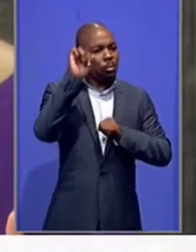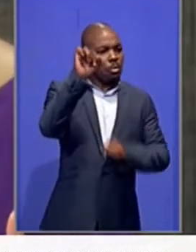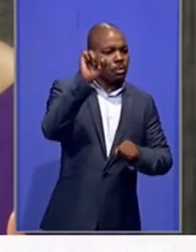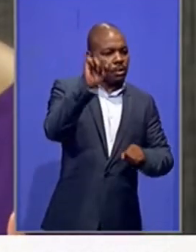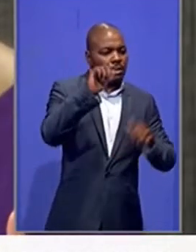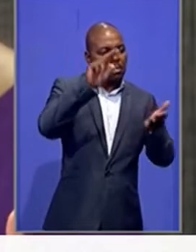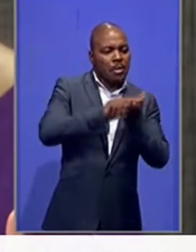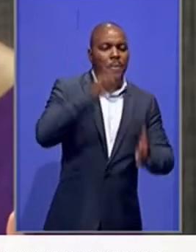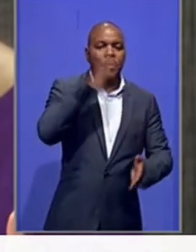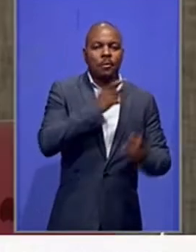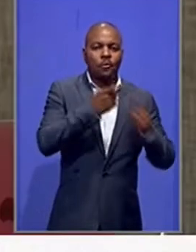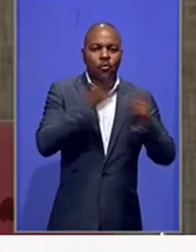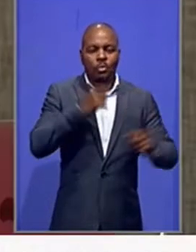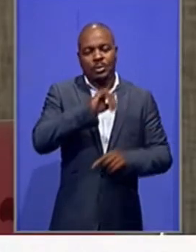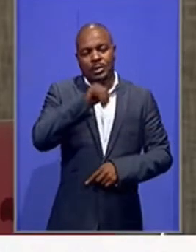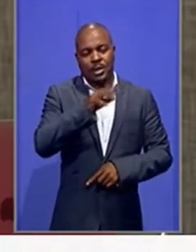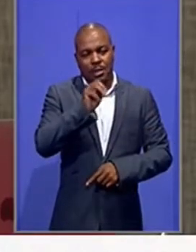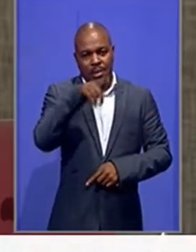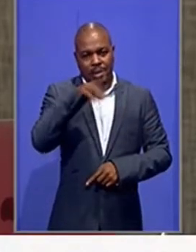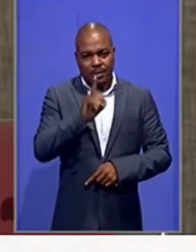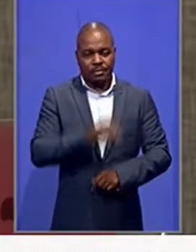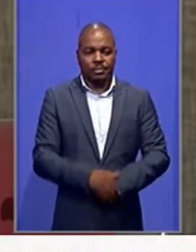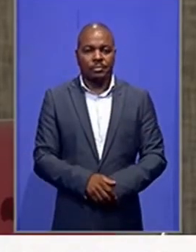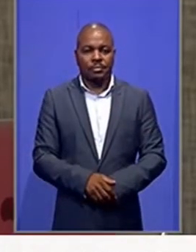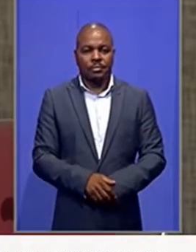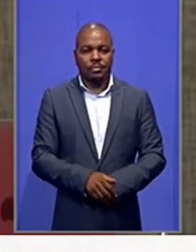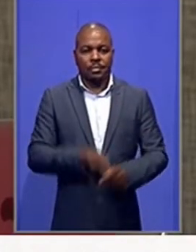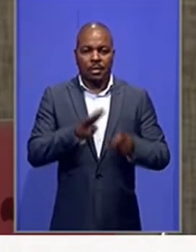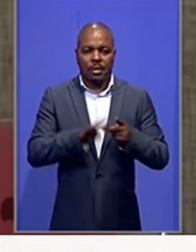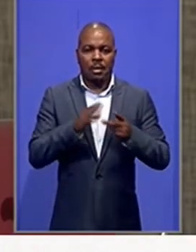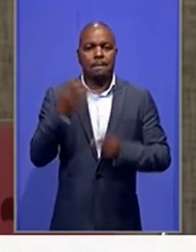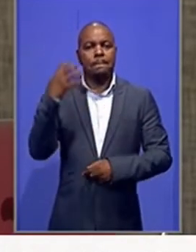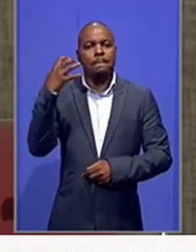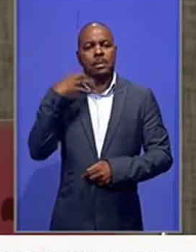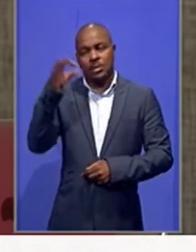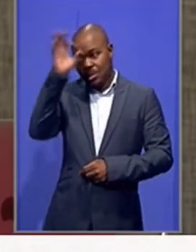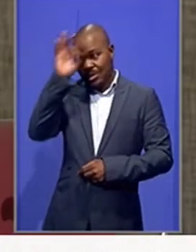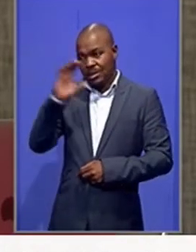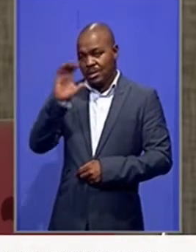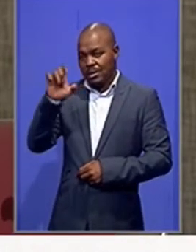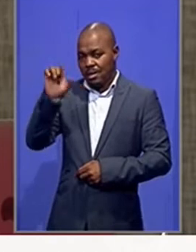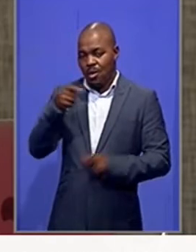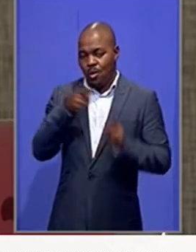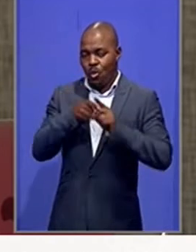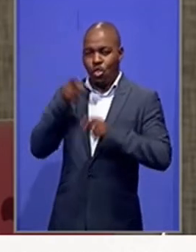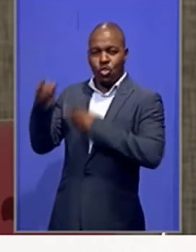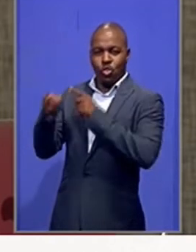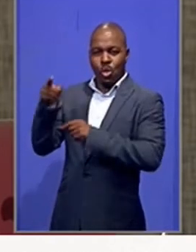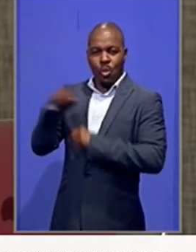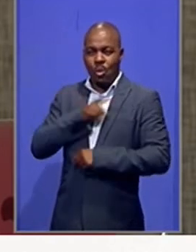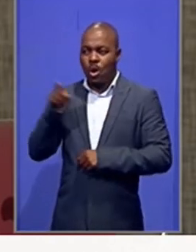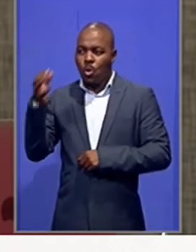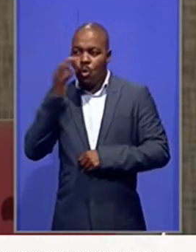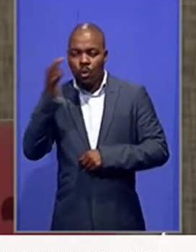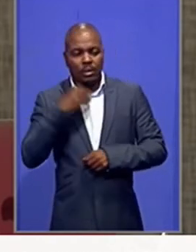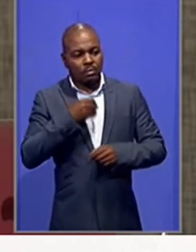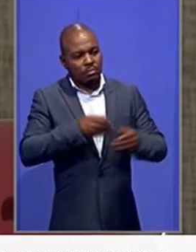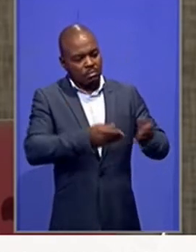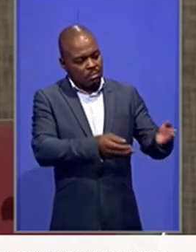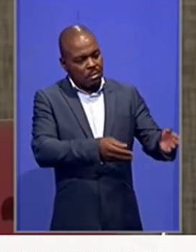the JMPD. Me o ne a tlhasela modira mmogo nae tona ya sepodisi Kete ya totobetseng ka gore ga ise a newe